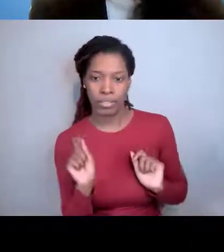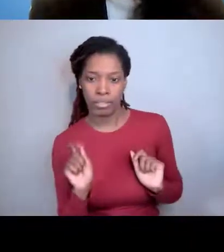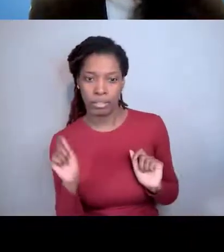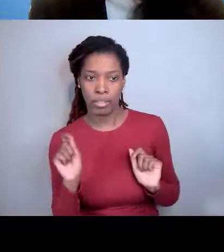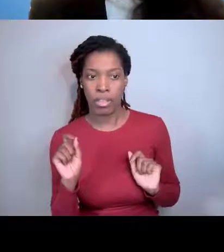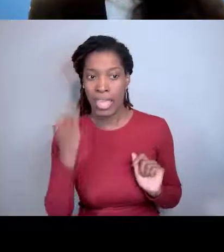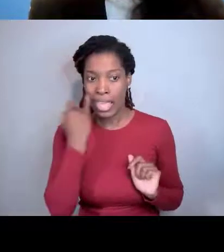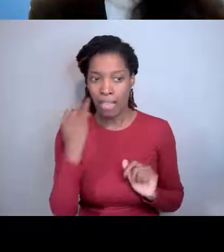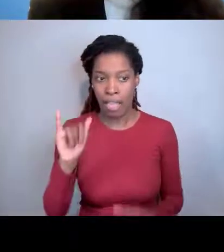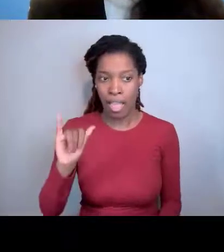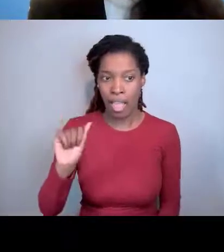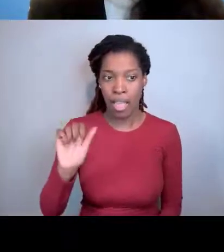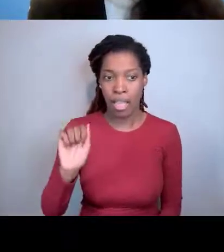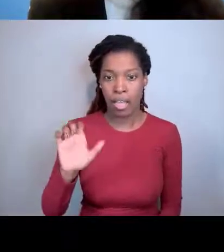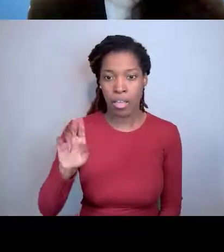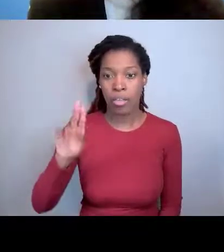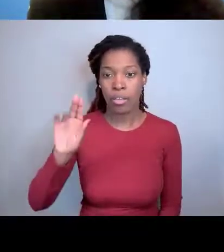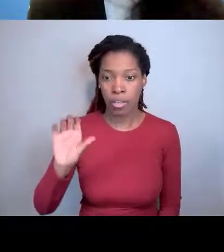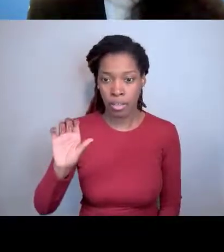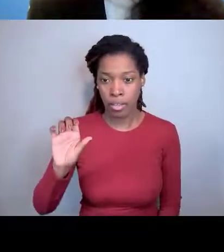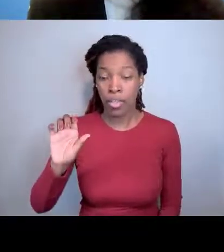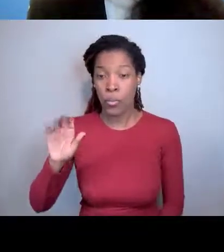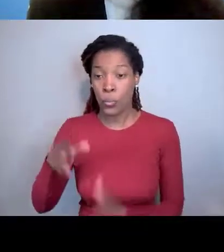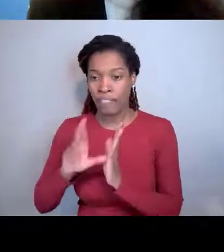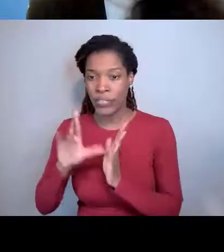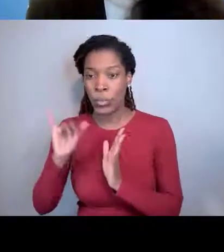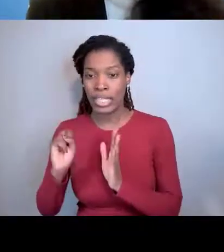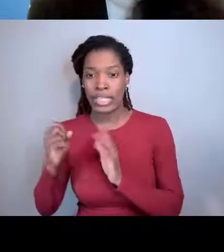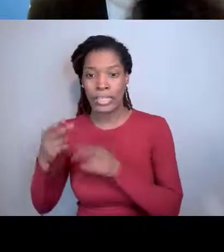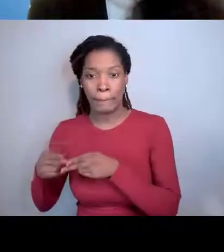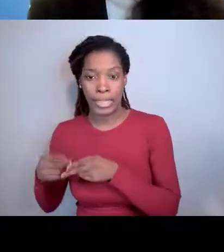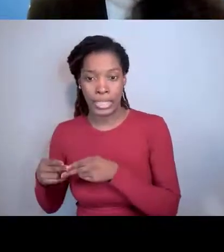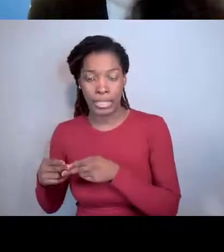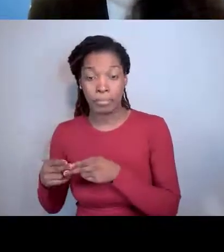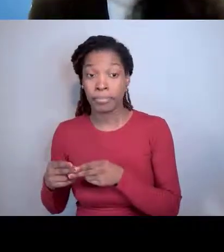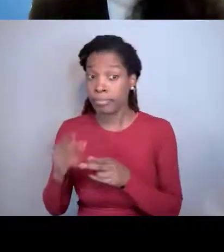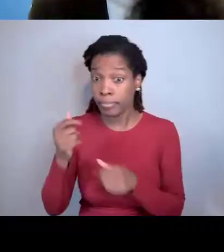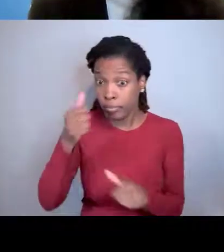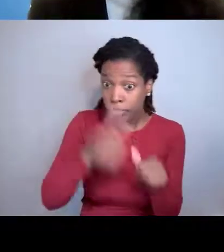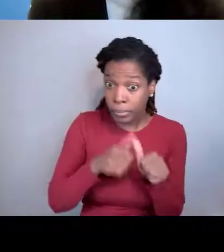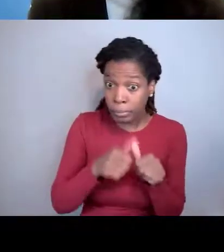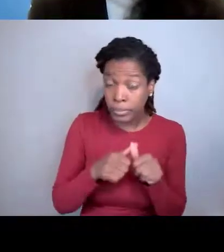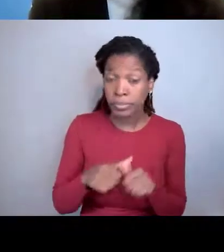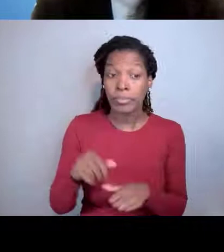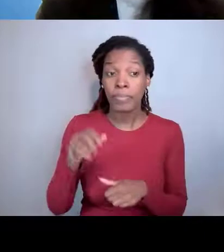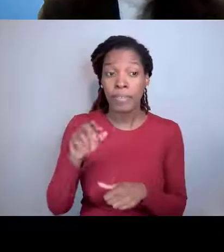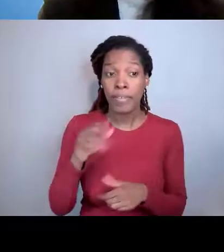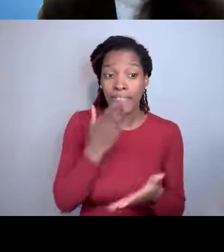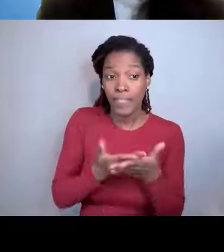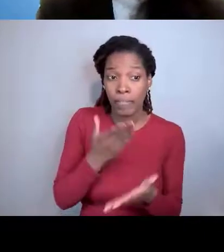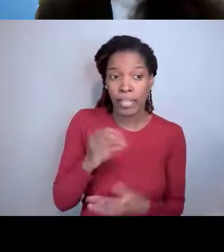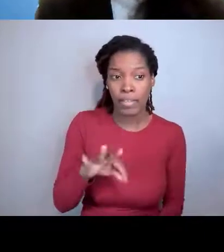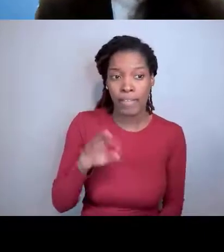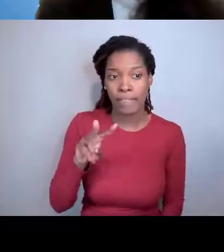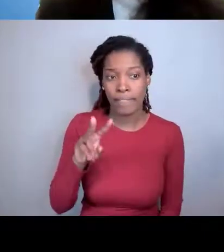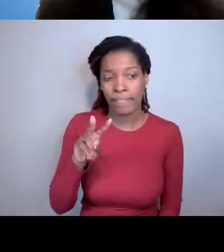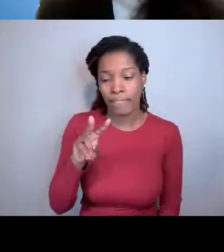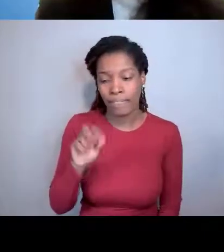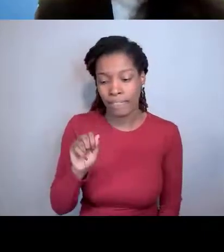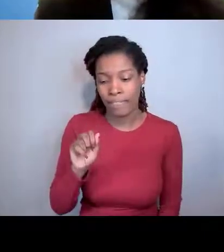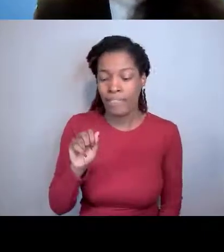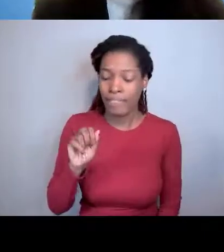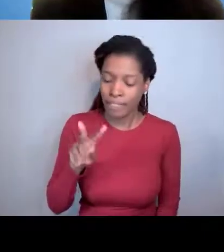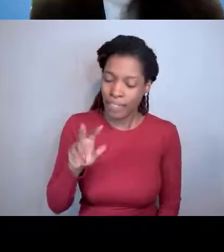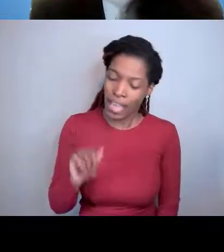is pending. Remember, IACUC review, verification of IACUC review can be submitted in accordance with just-in-time